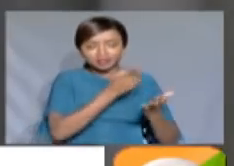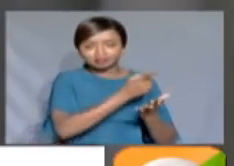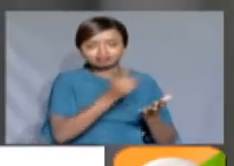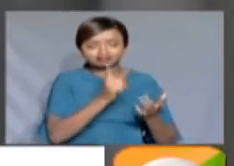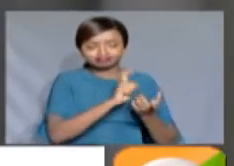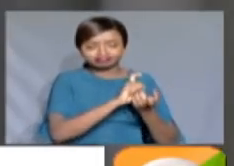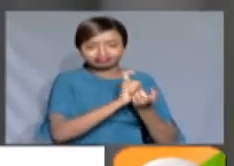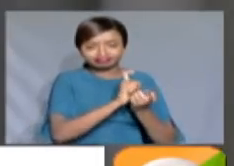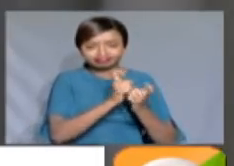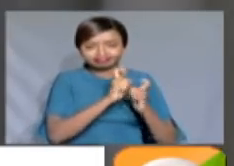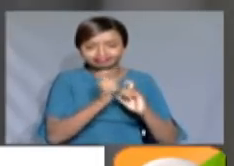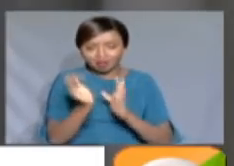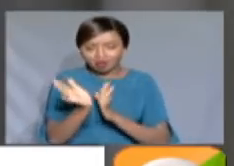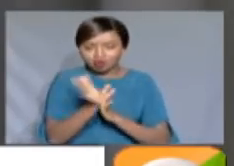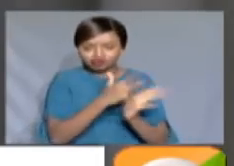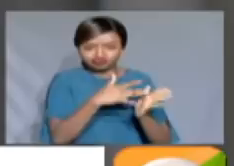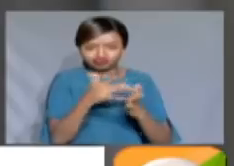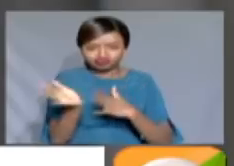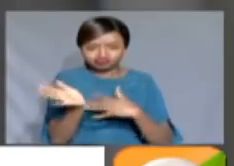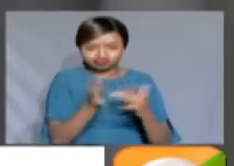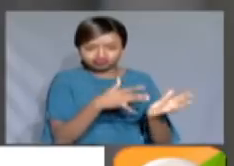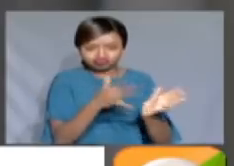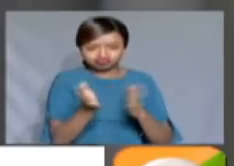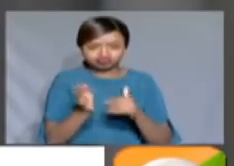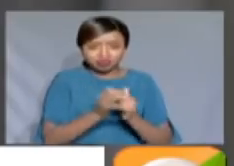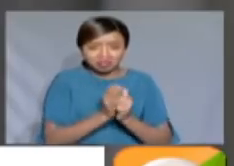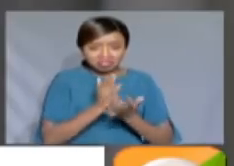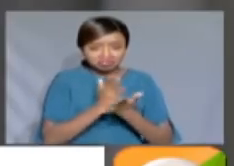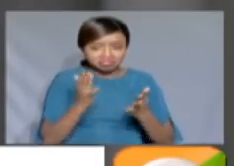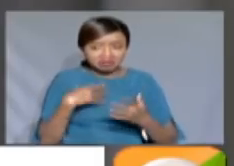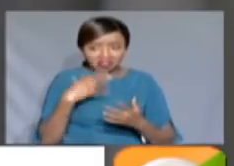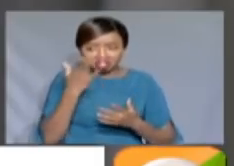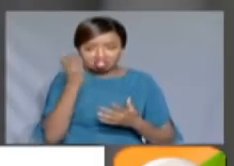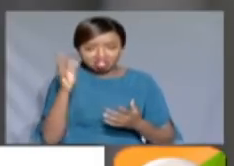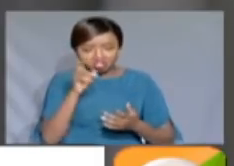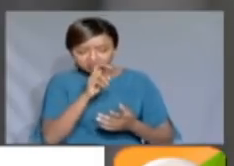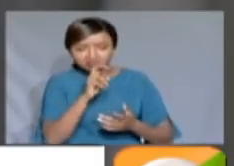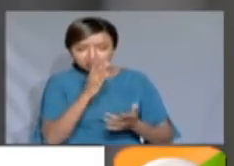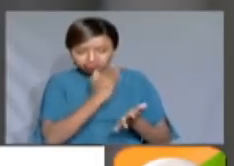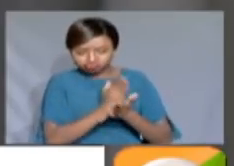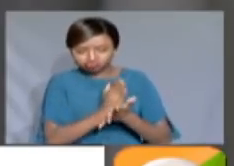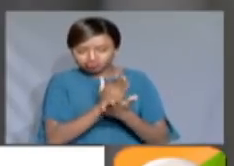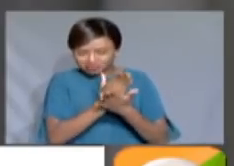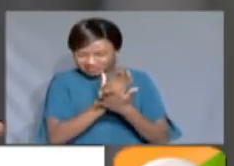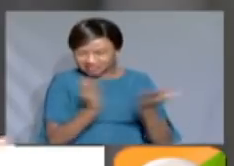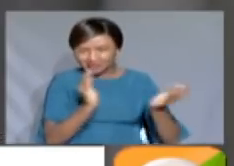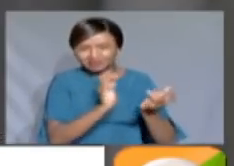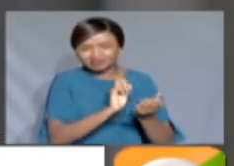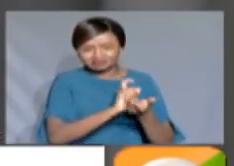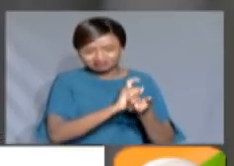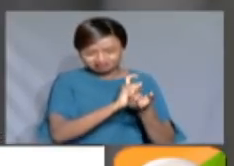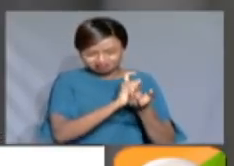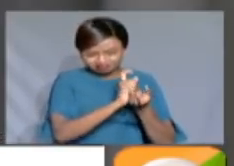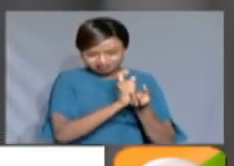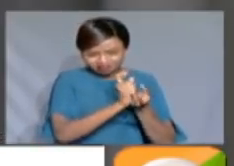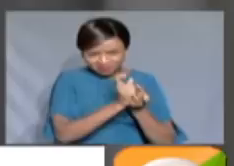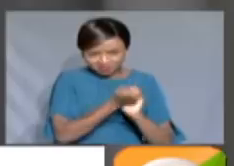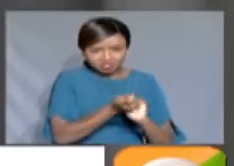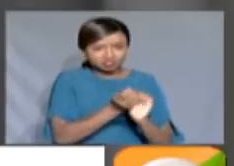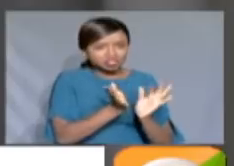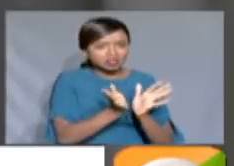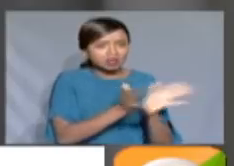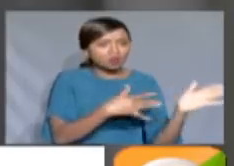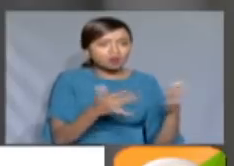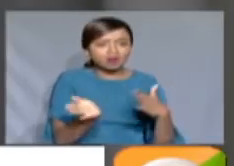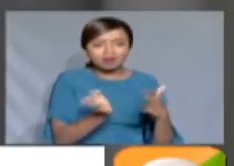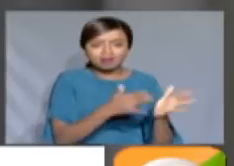have changed. I mean, people who even don't know something called climate change can tell that there is something that has changed in the patterns, and